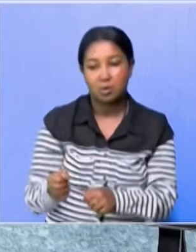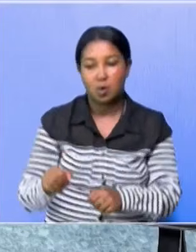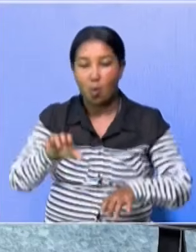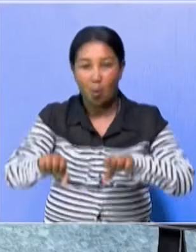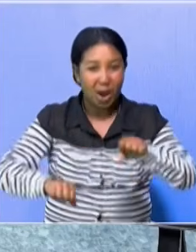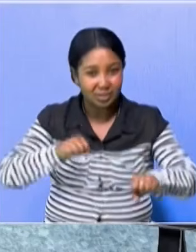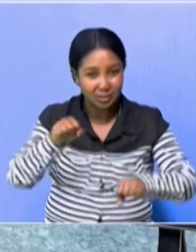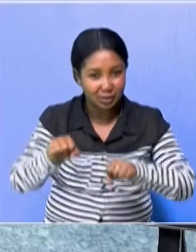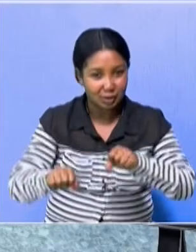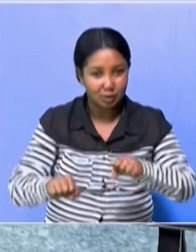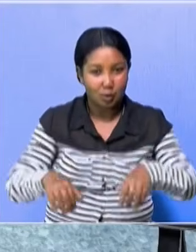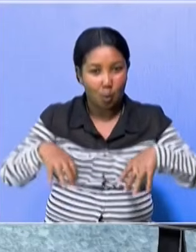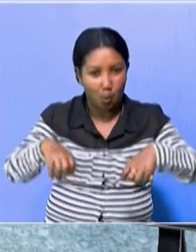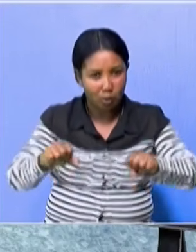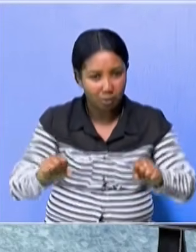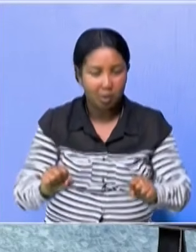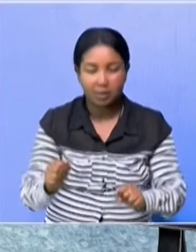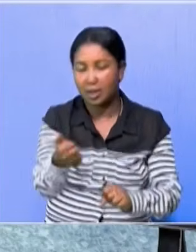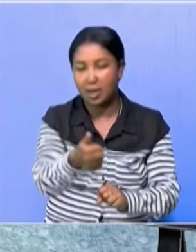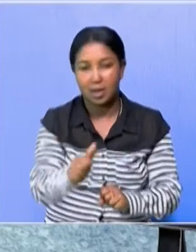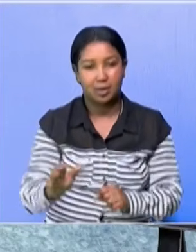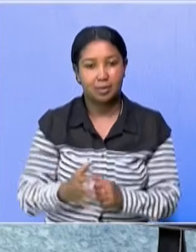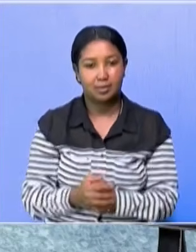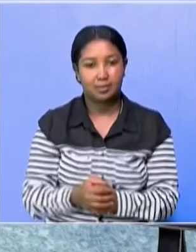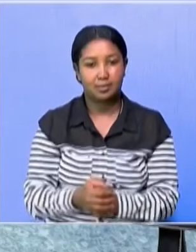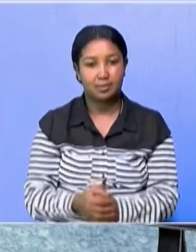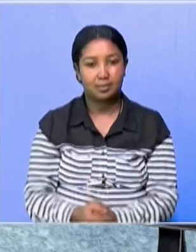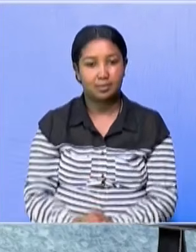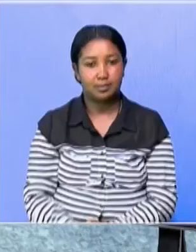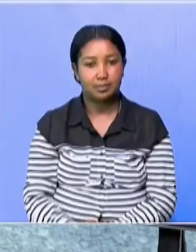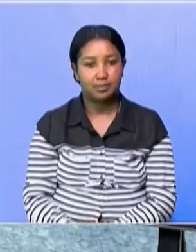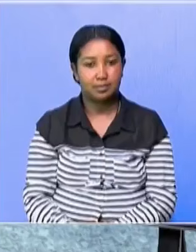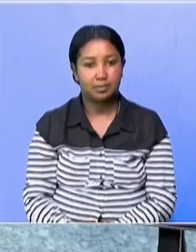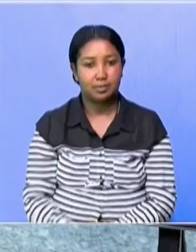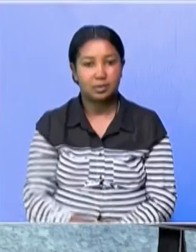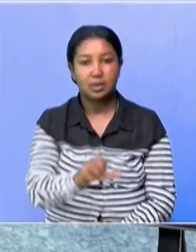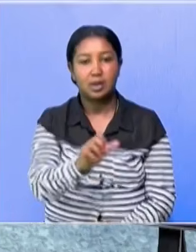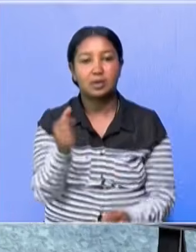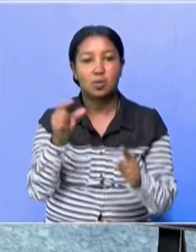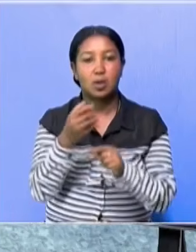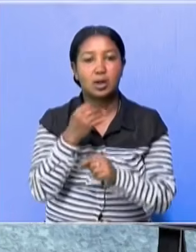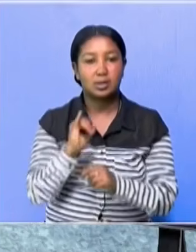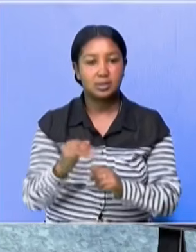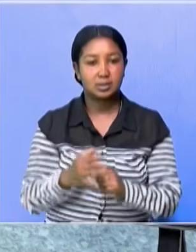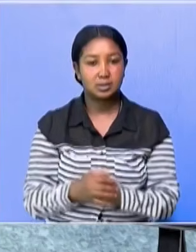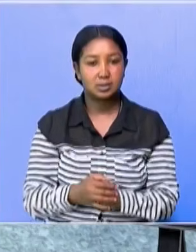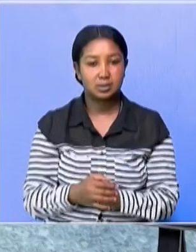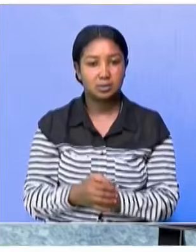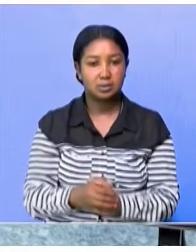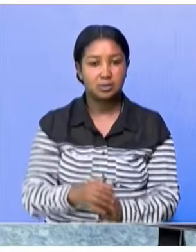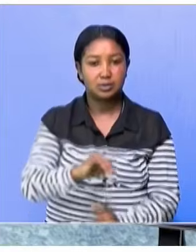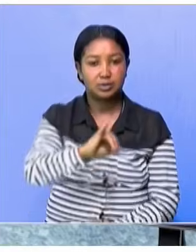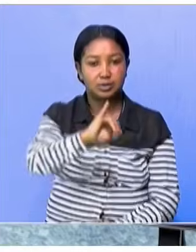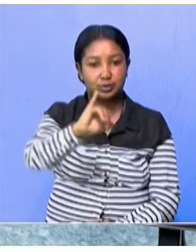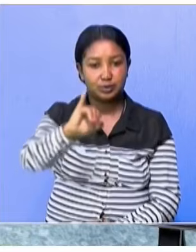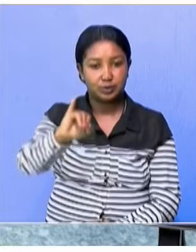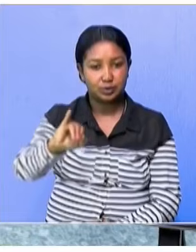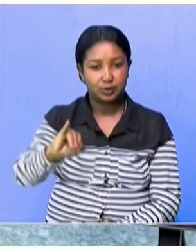bicycle, motorbike, etc. These are vehicles mean. The other one that is joy walking.